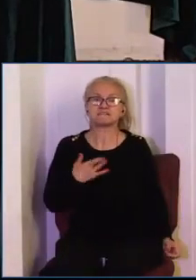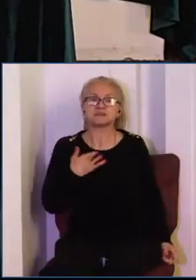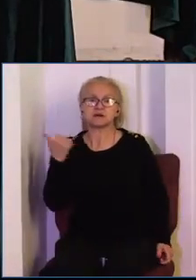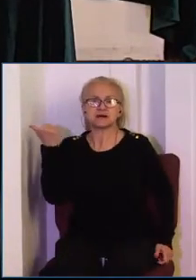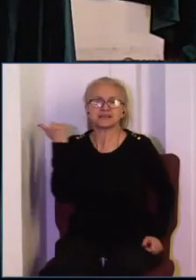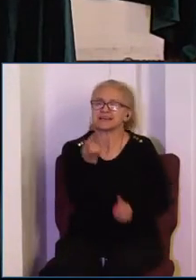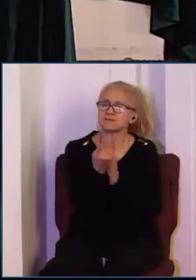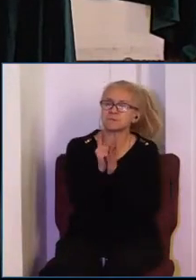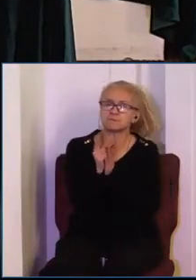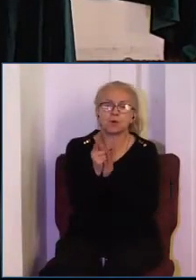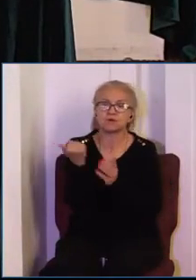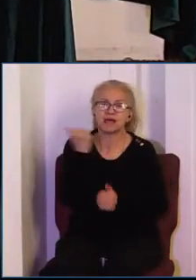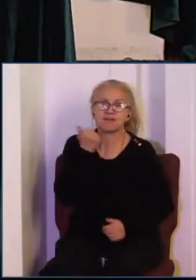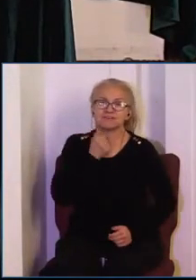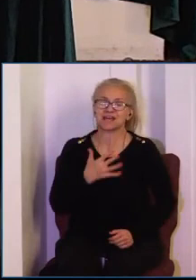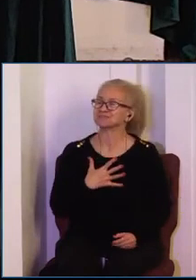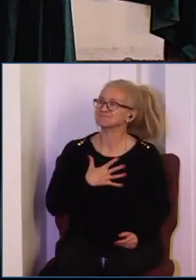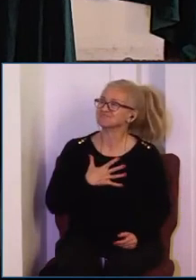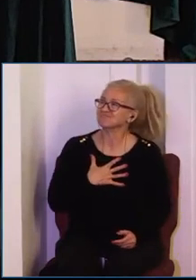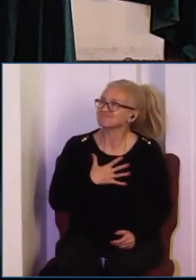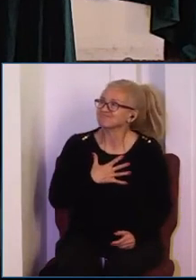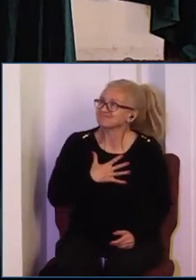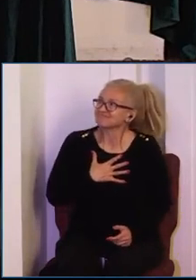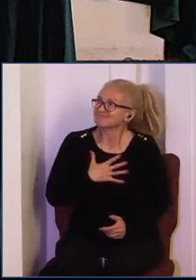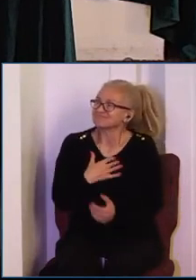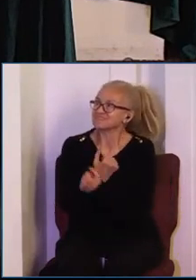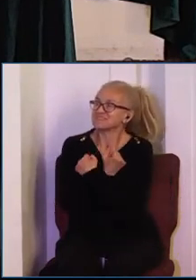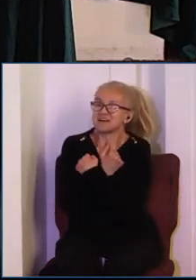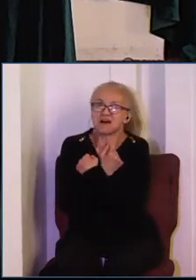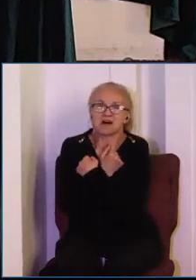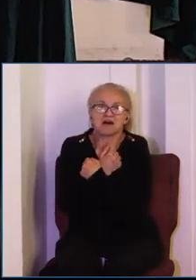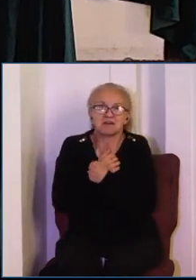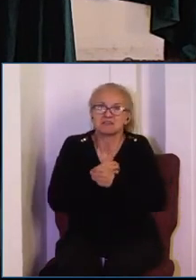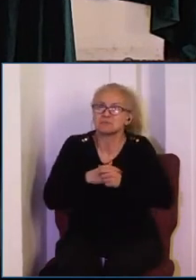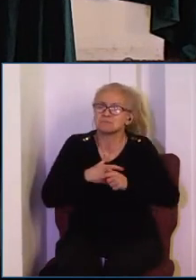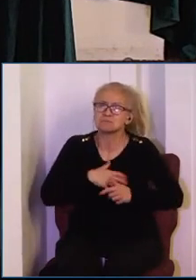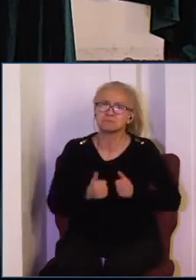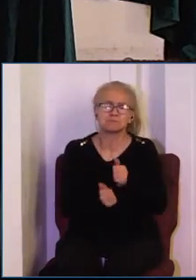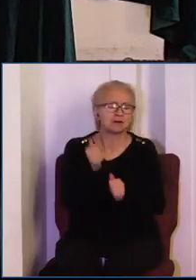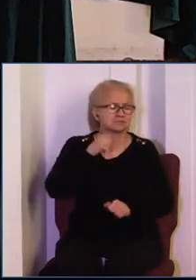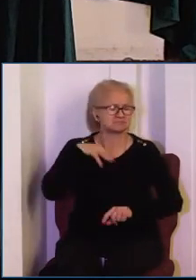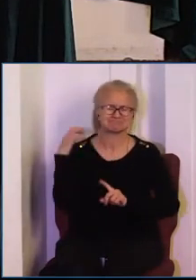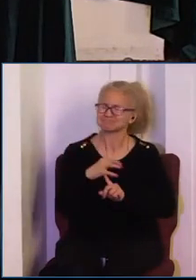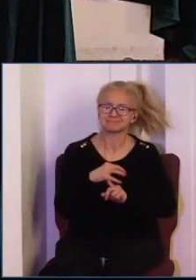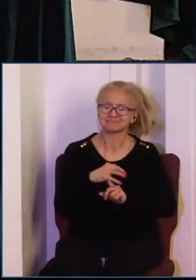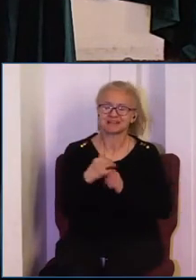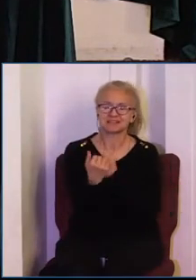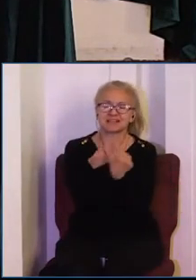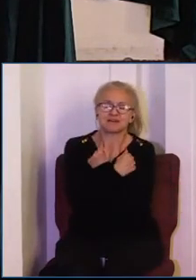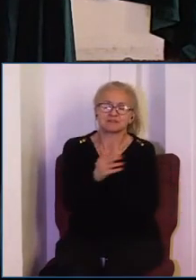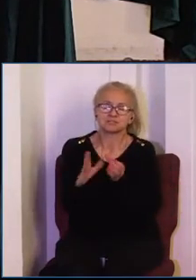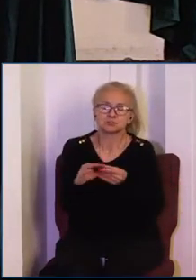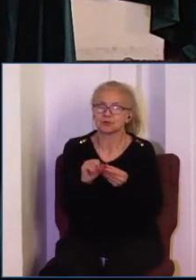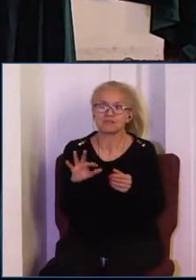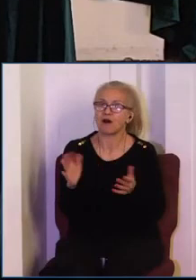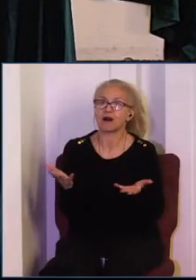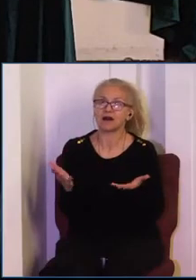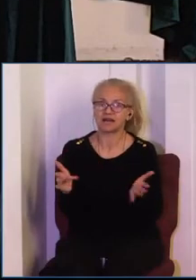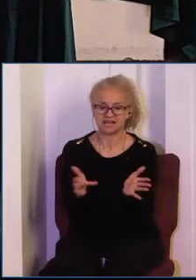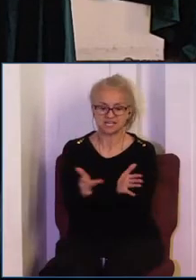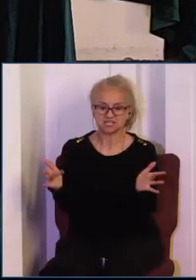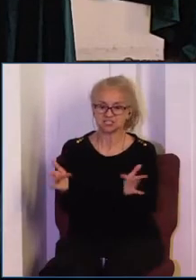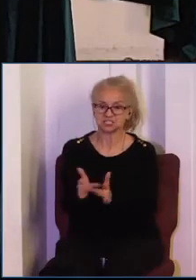day the love that is the greatest love story of all, that Jesus